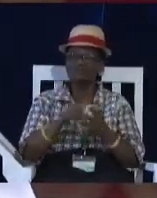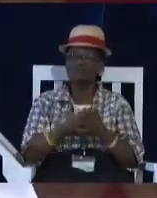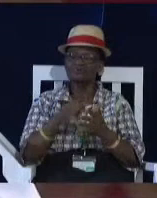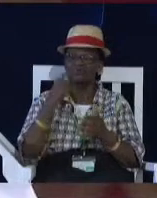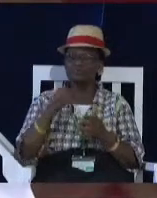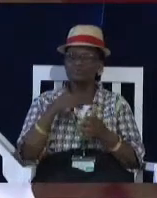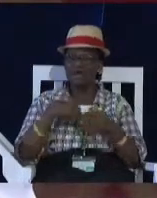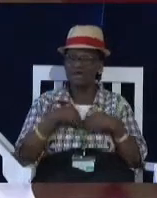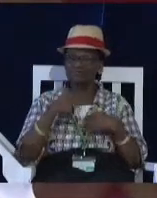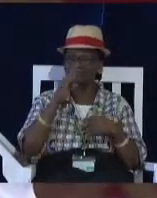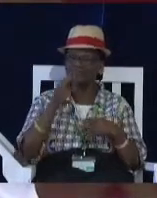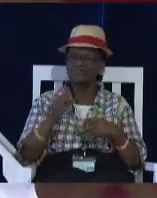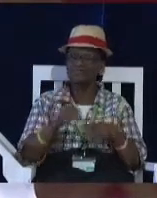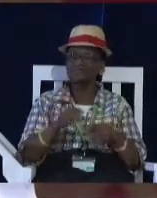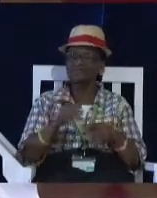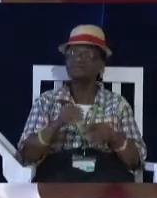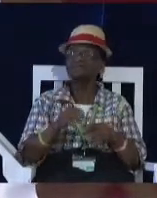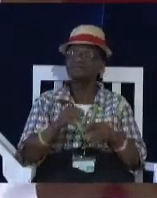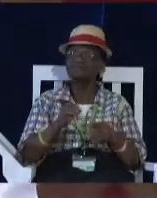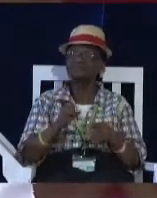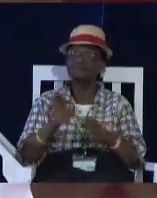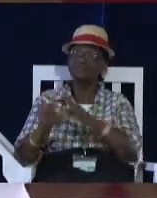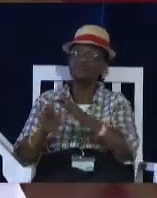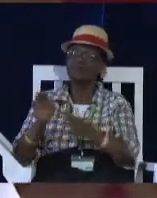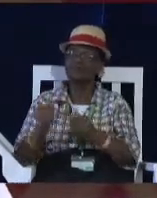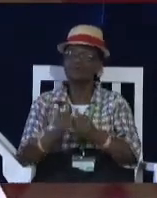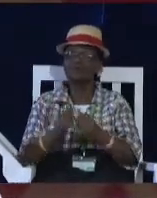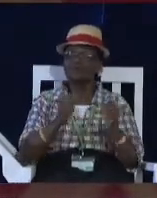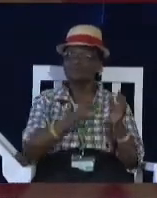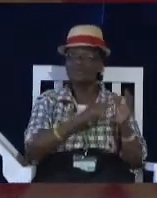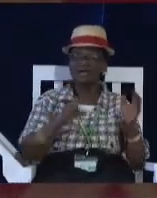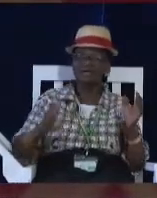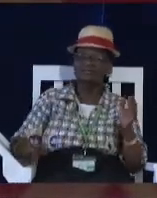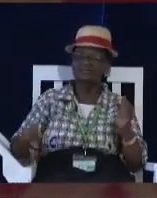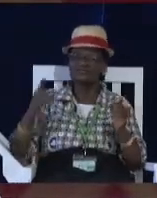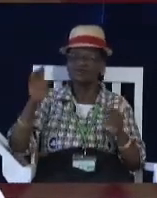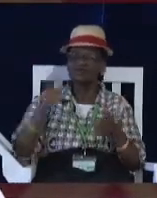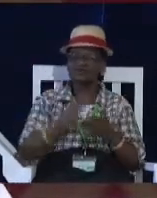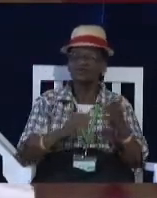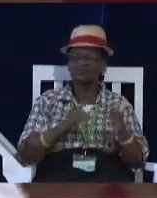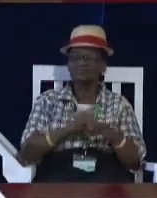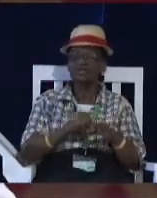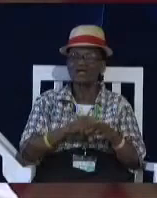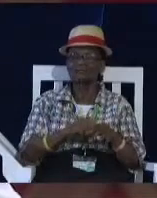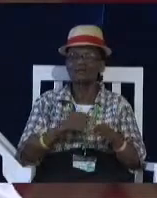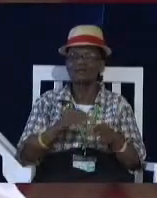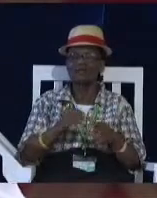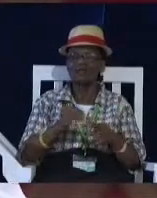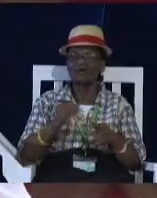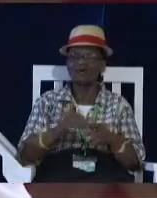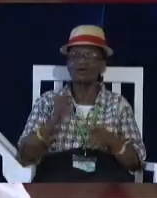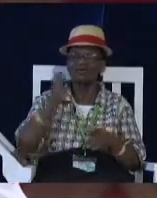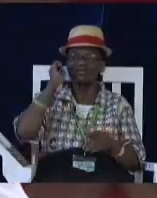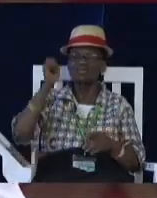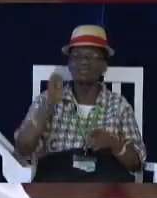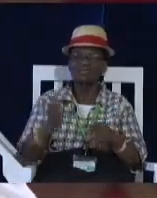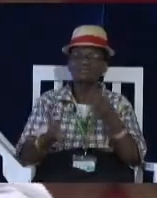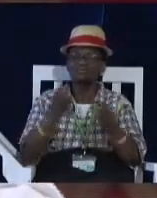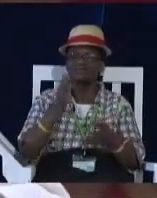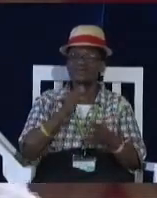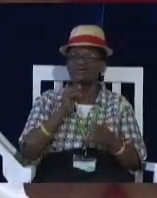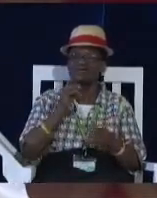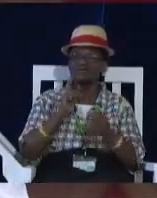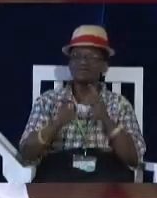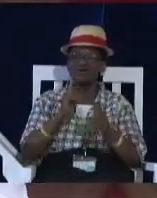along walking with Christ for quite a while. Or he might be talking about some people who